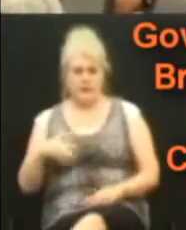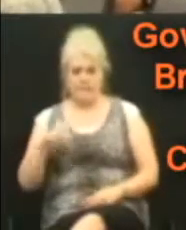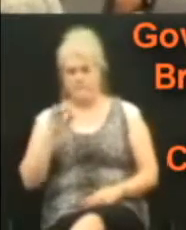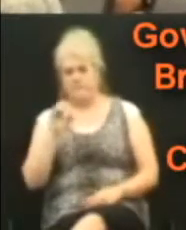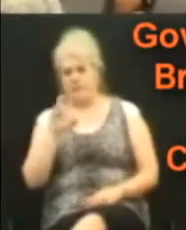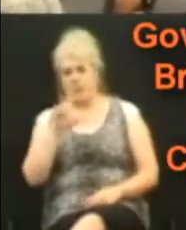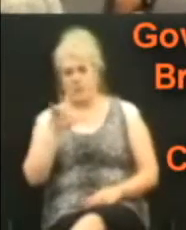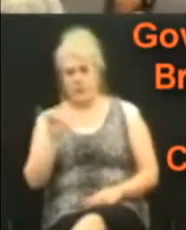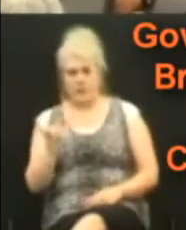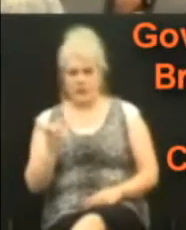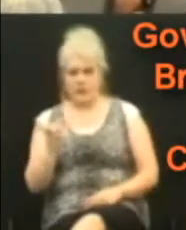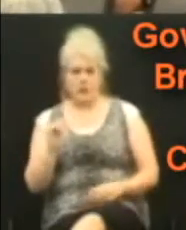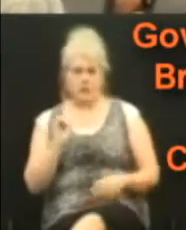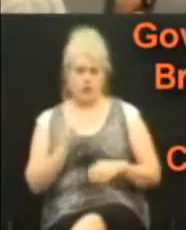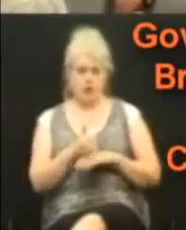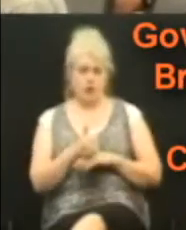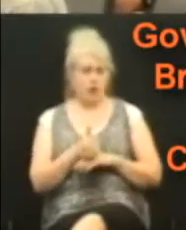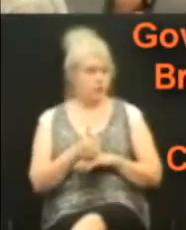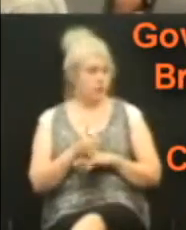quote the